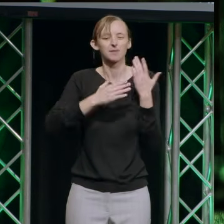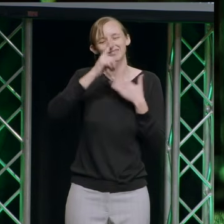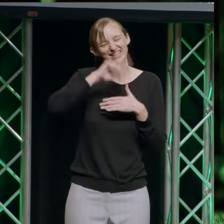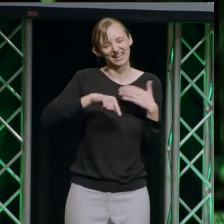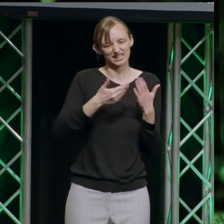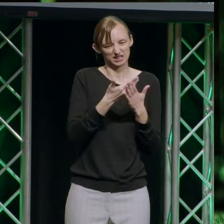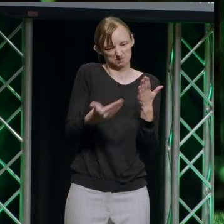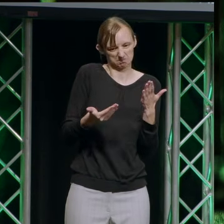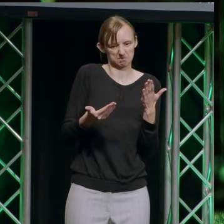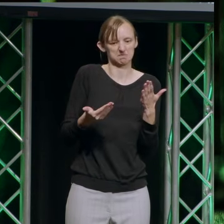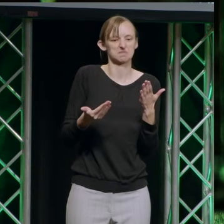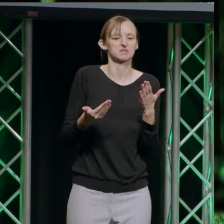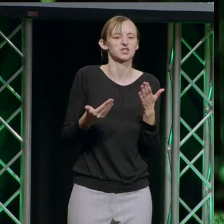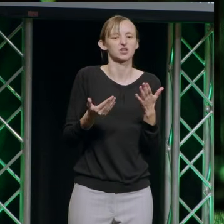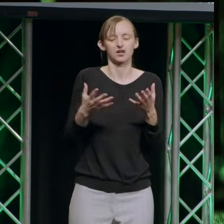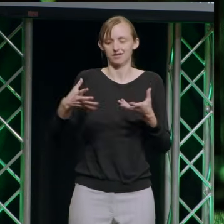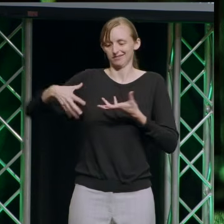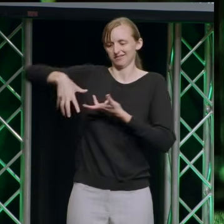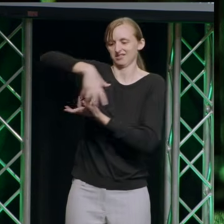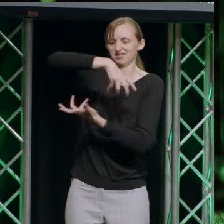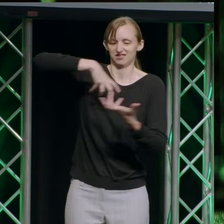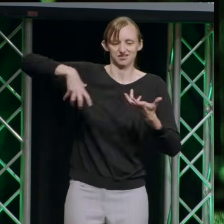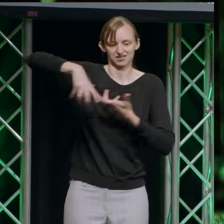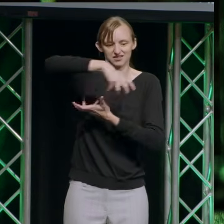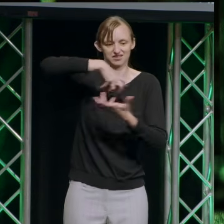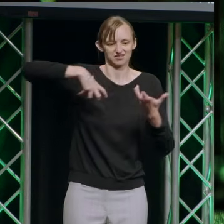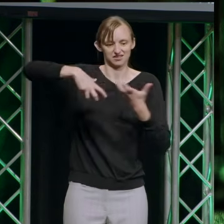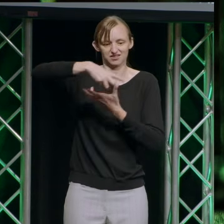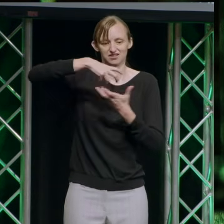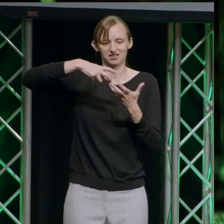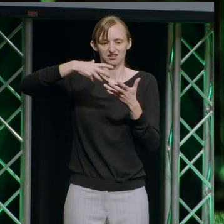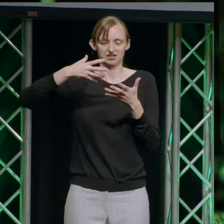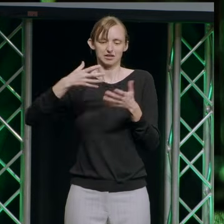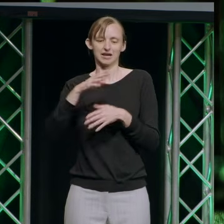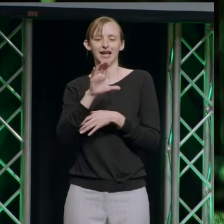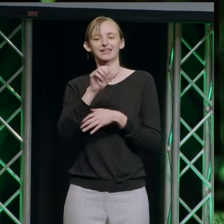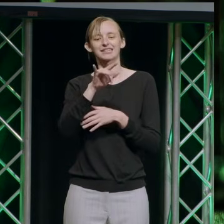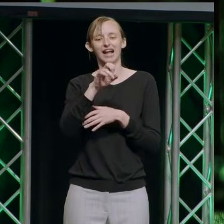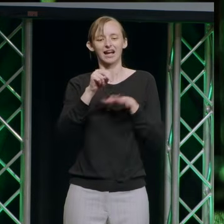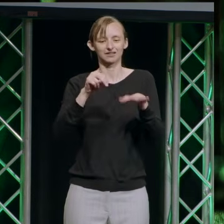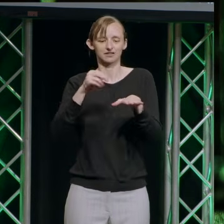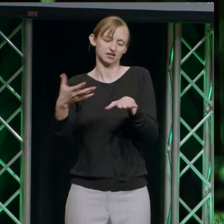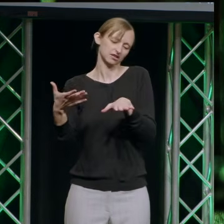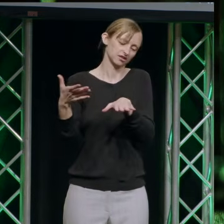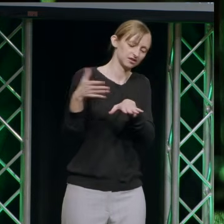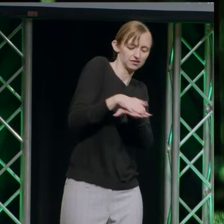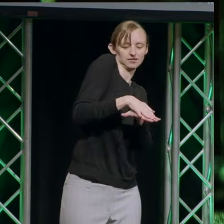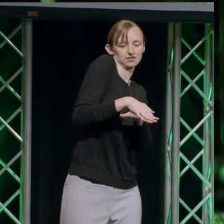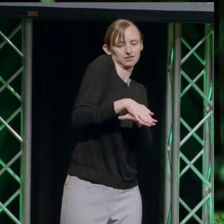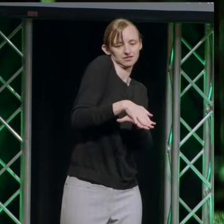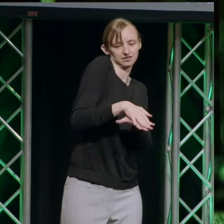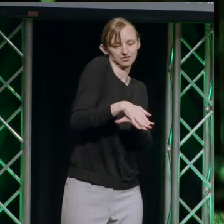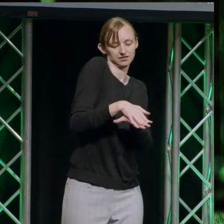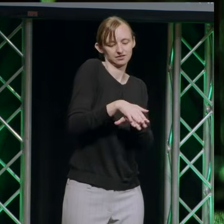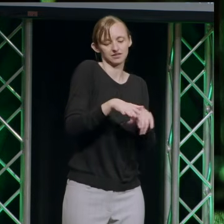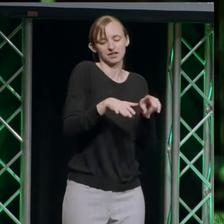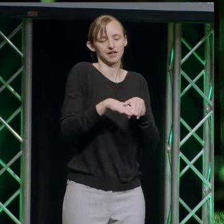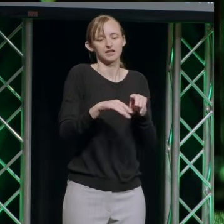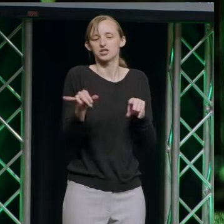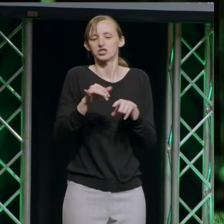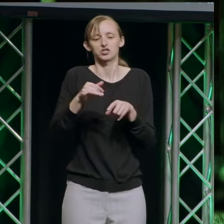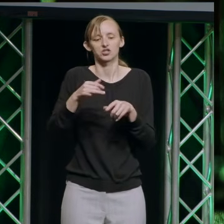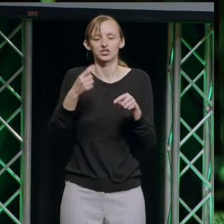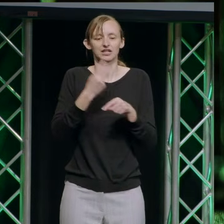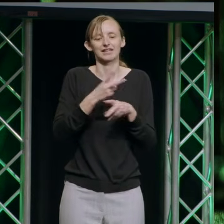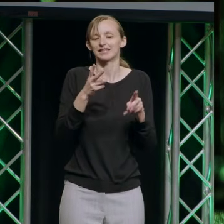and then that blend is fused onto a cotton backing. And then that material is then treated the same way leather would